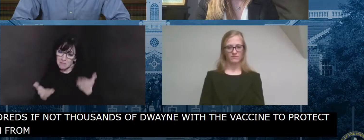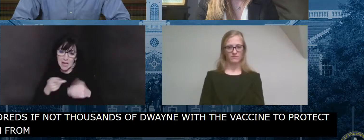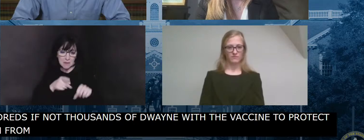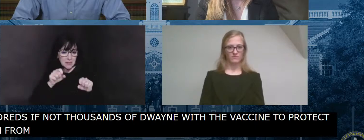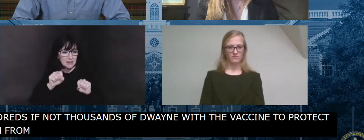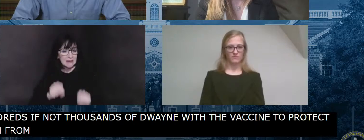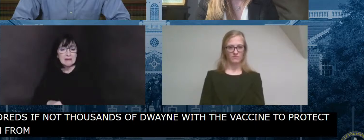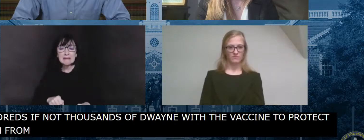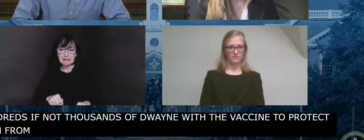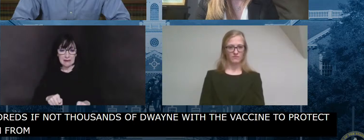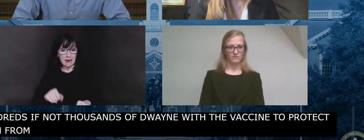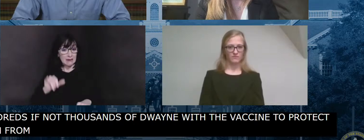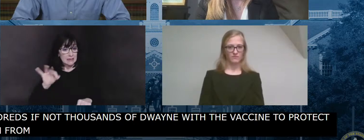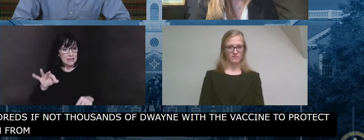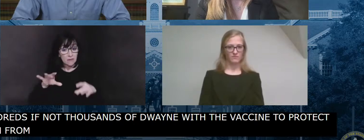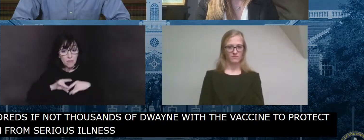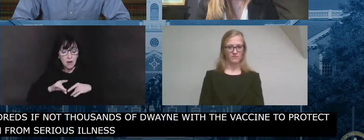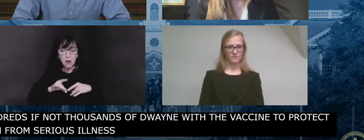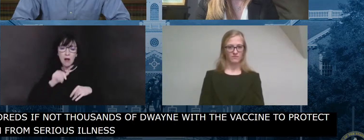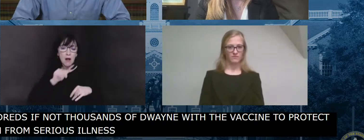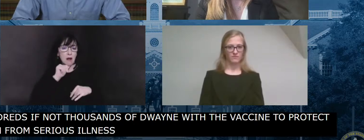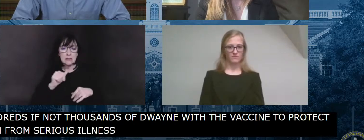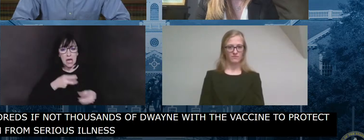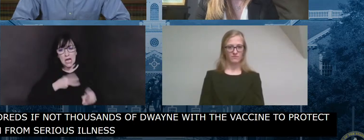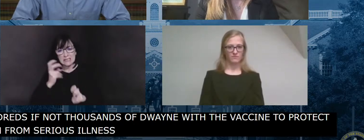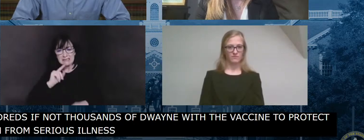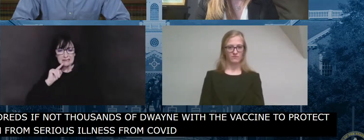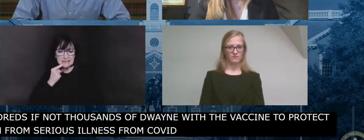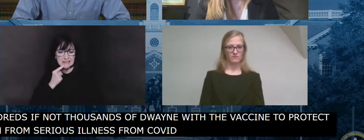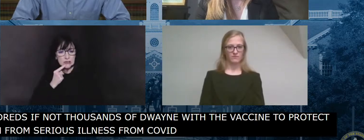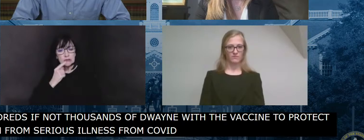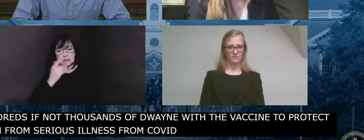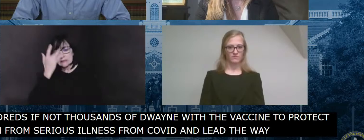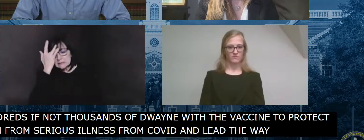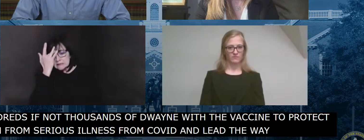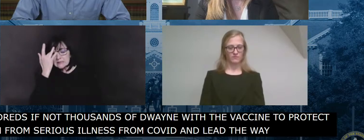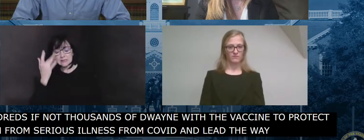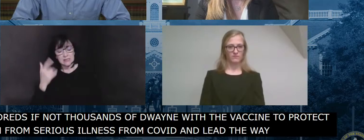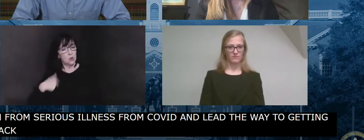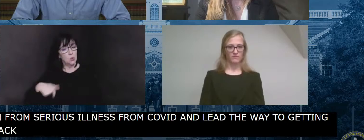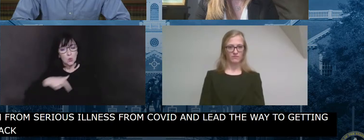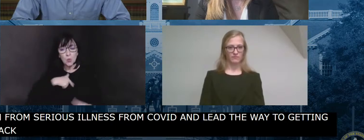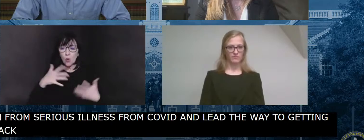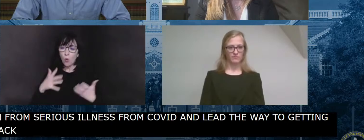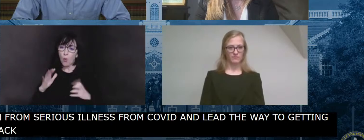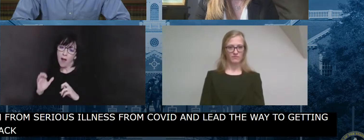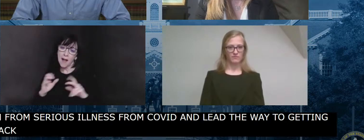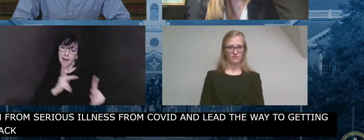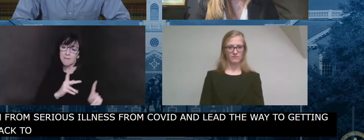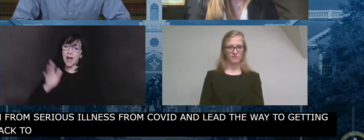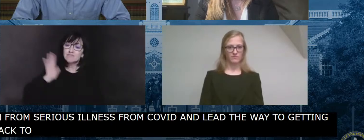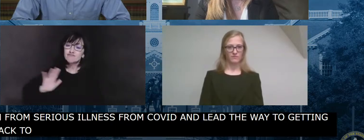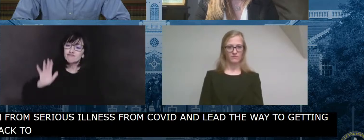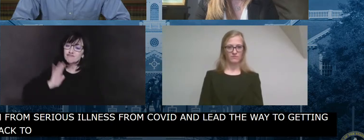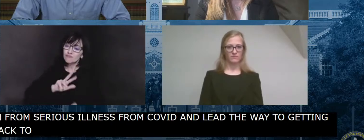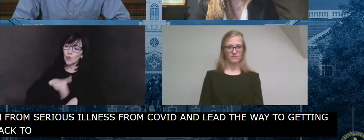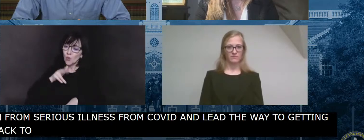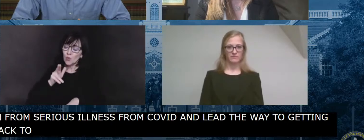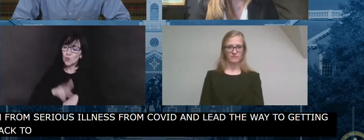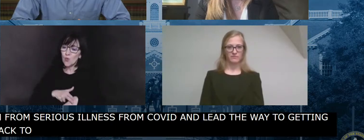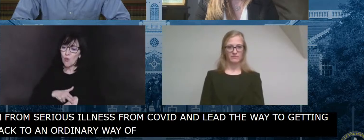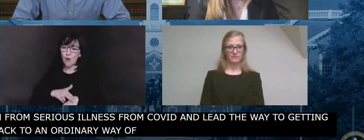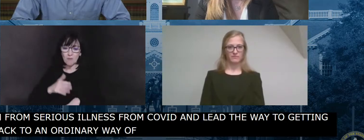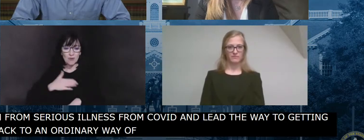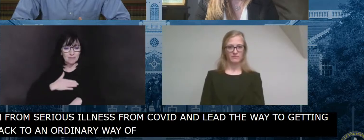COVID-19, and lead the way to getting us back to an ordinary way of life that is so meaningful to all of us. We've